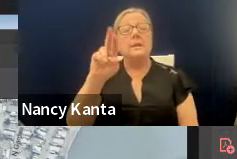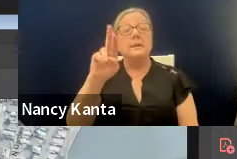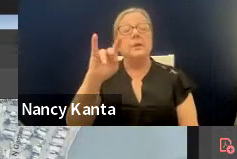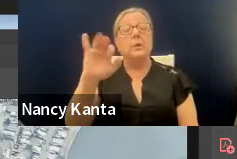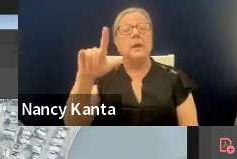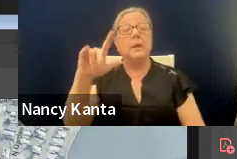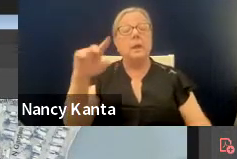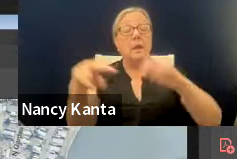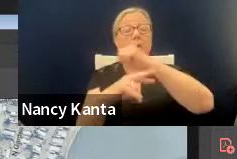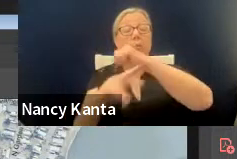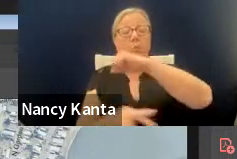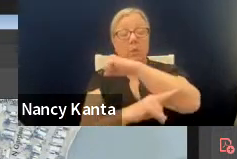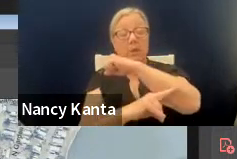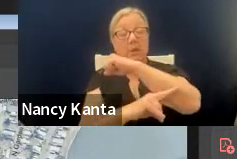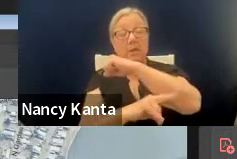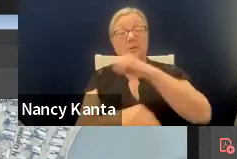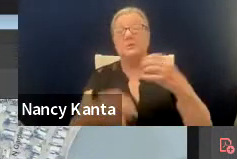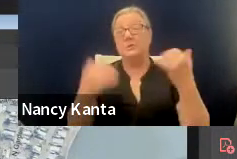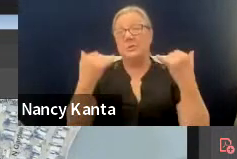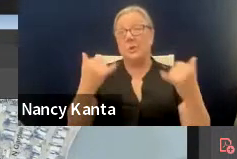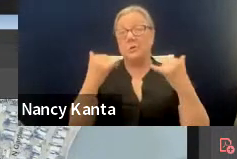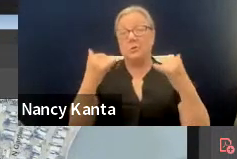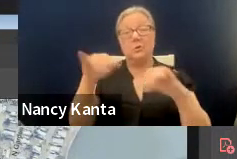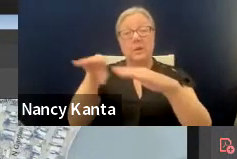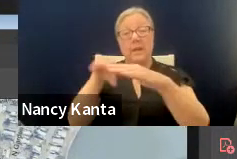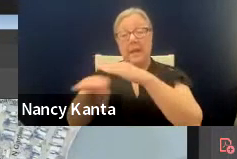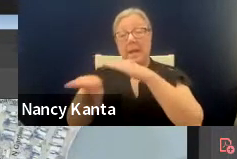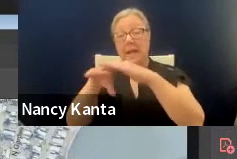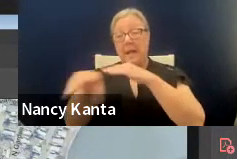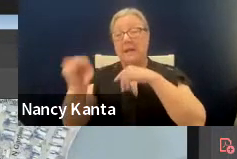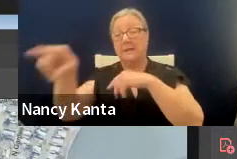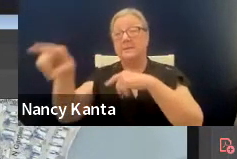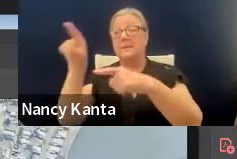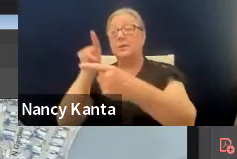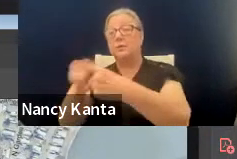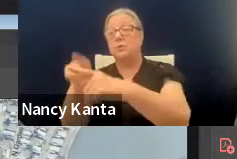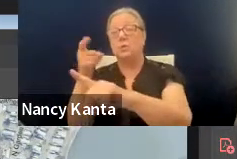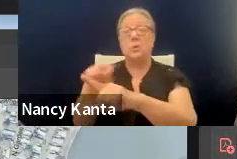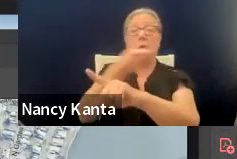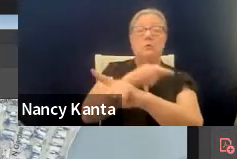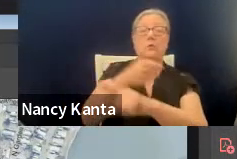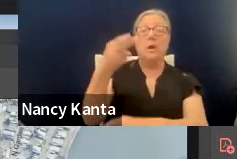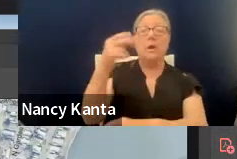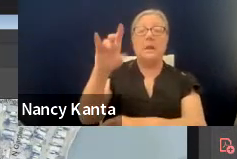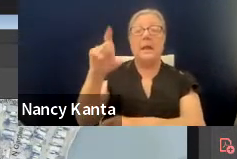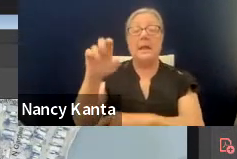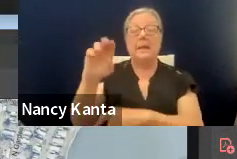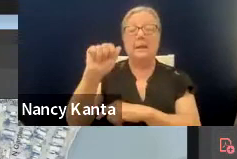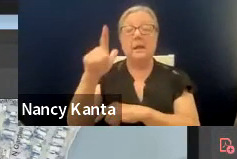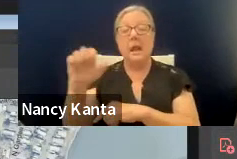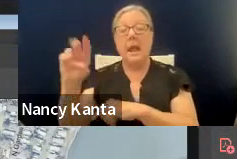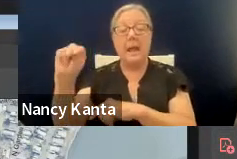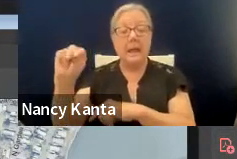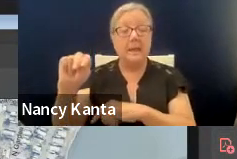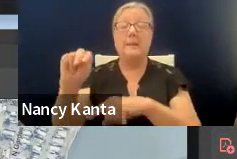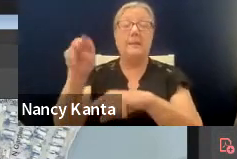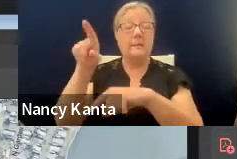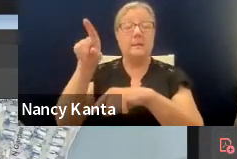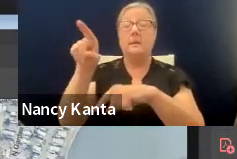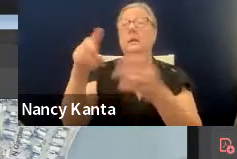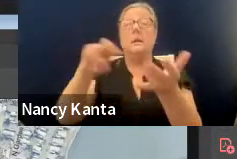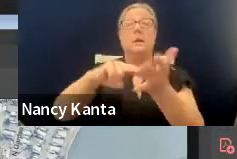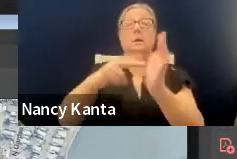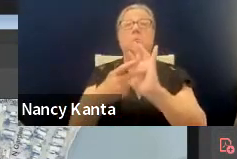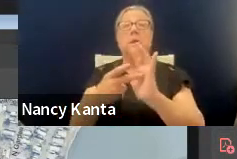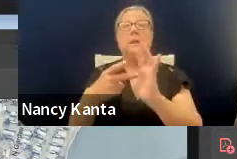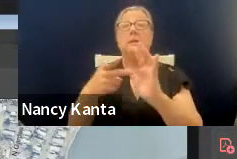access to and from Hayden Island today has to use the freeway. And what this arterial bridge means is that folks can get to and